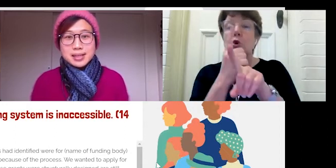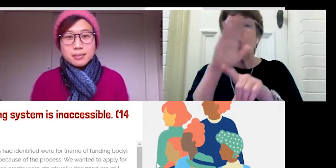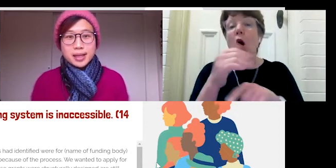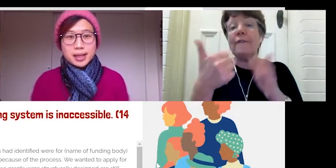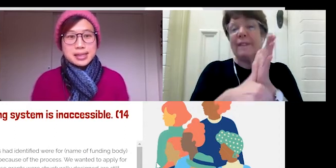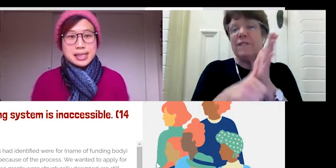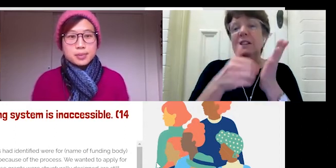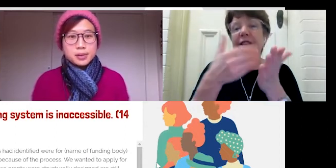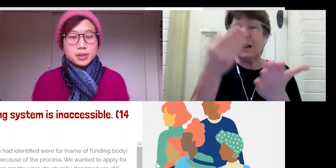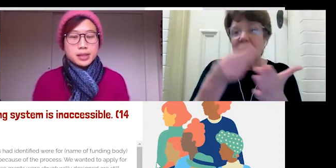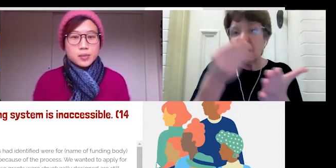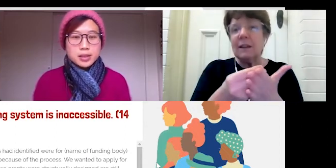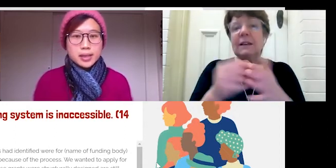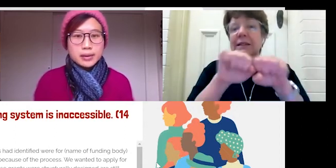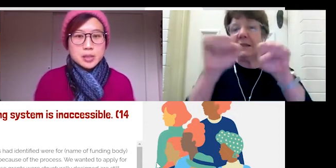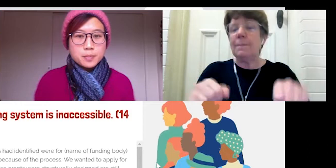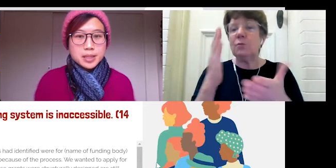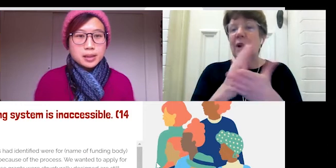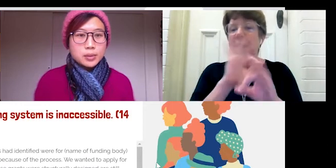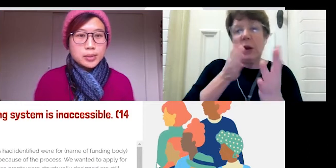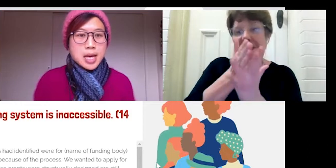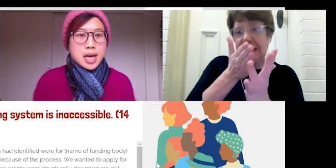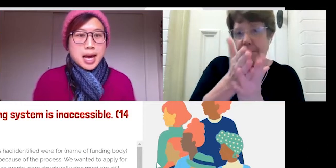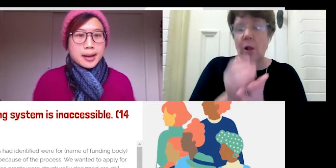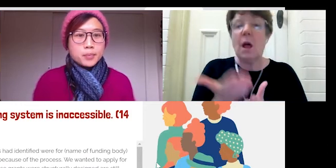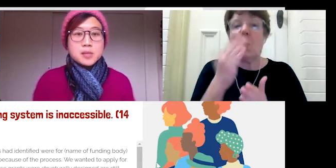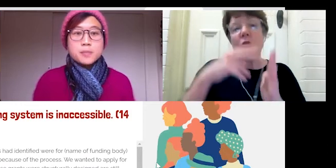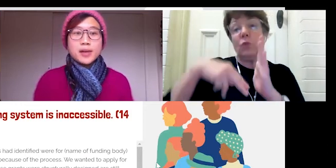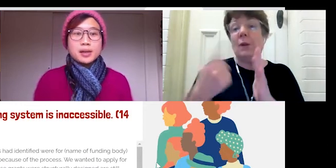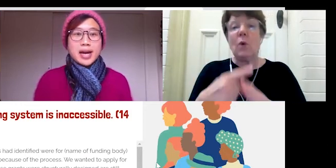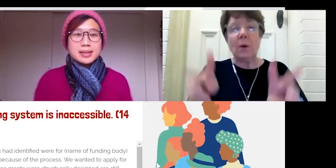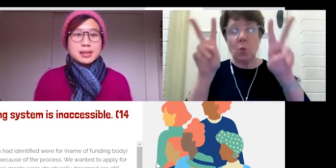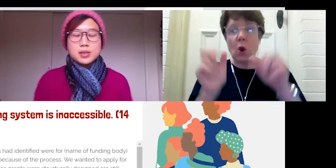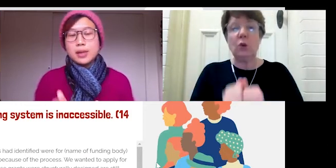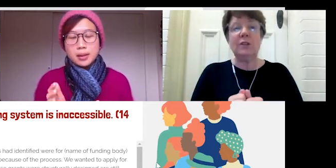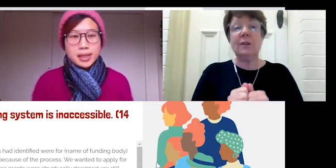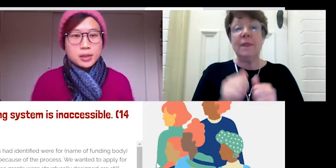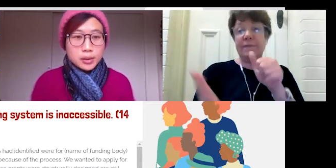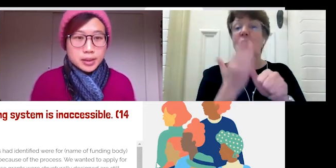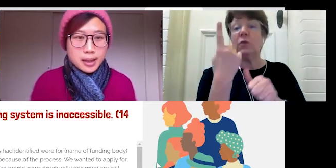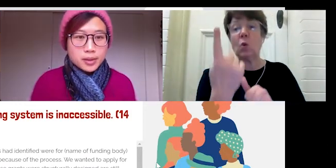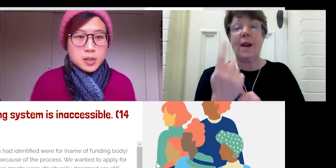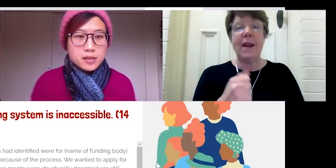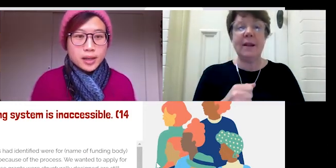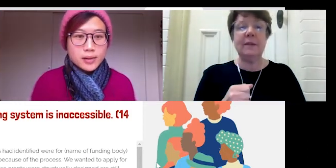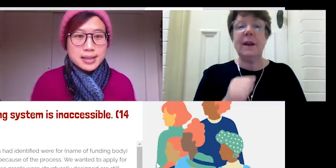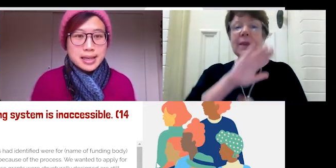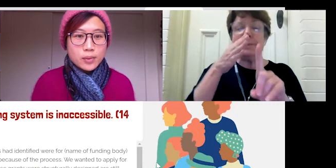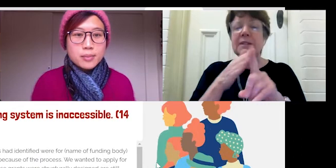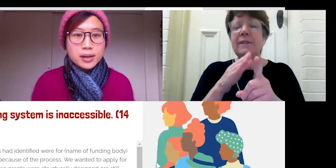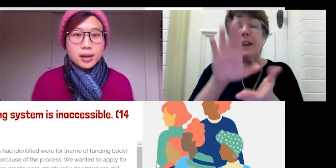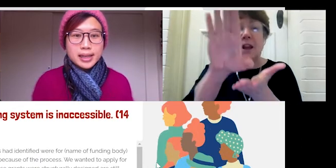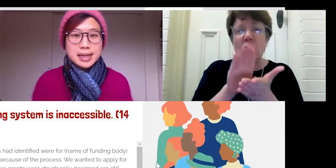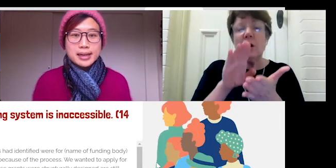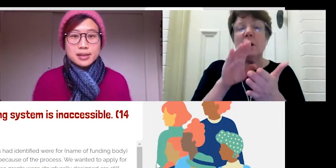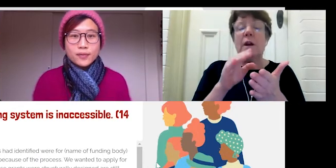grant/funding system being inaccessible. So I just wanted to read out this particular quote. The specific grants, so begin quote, the specific grants that one